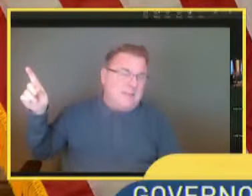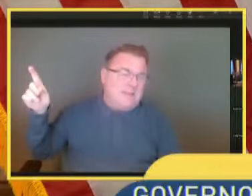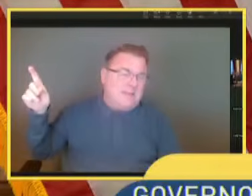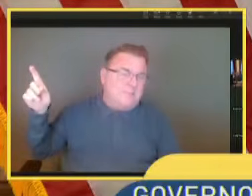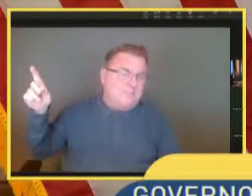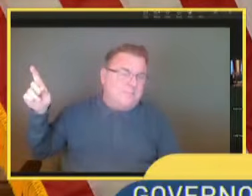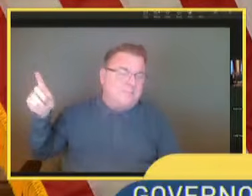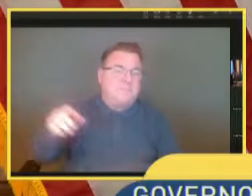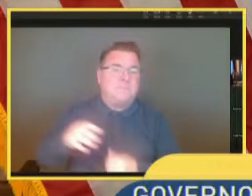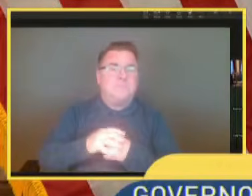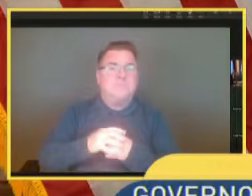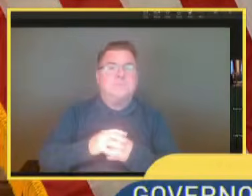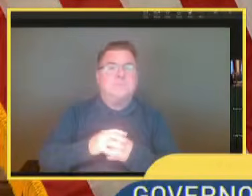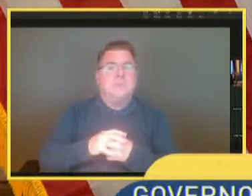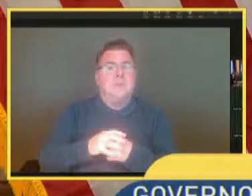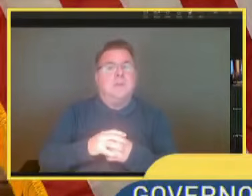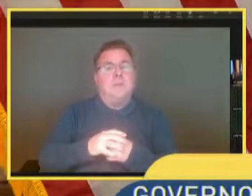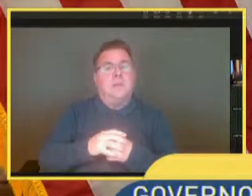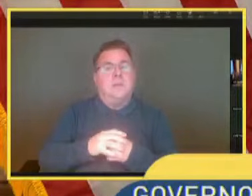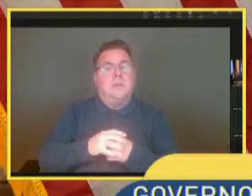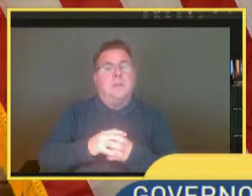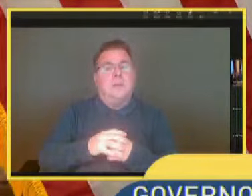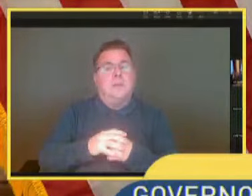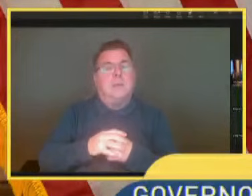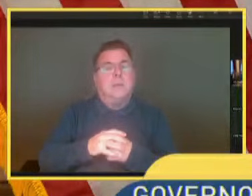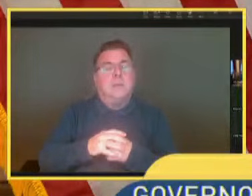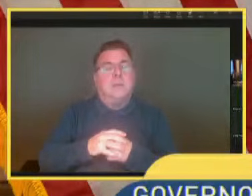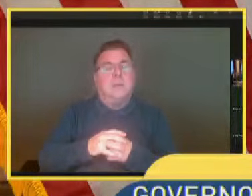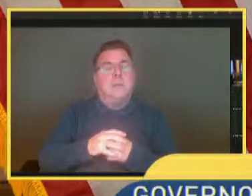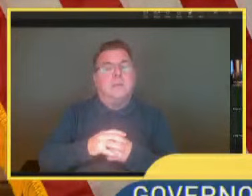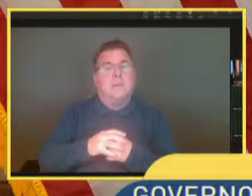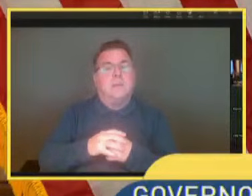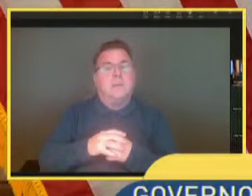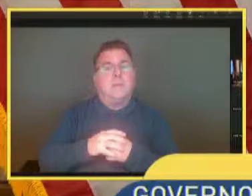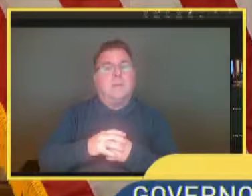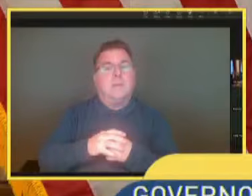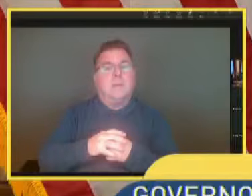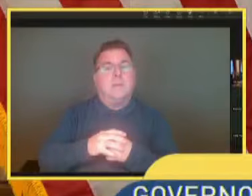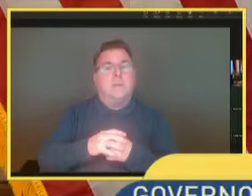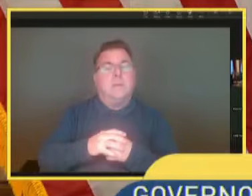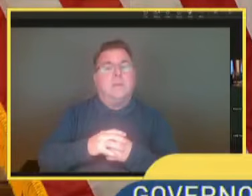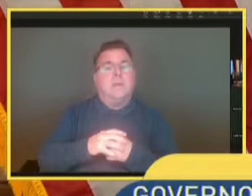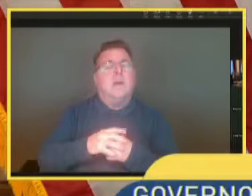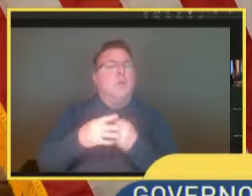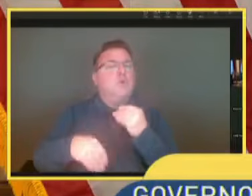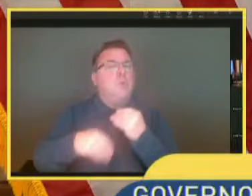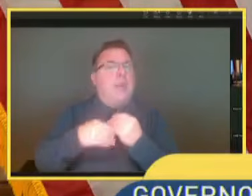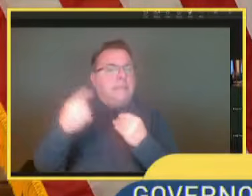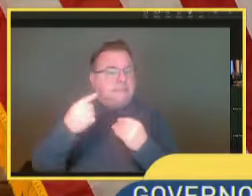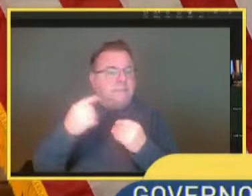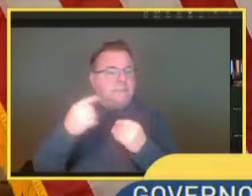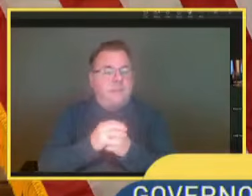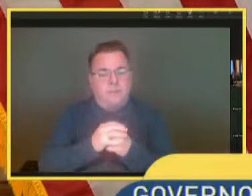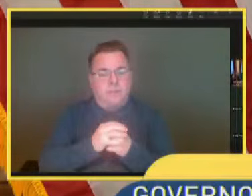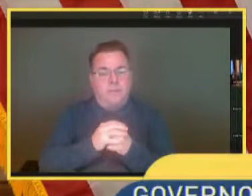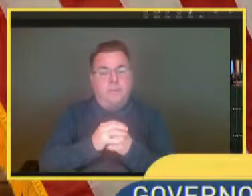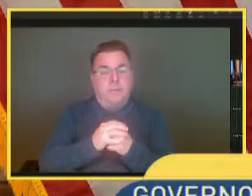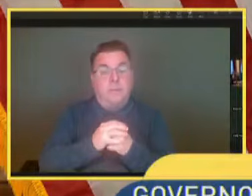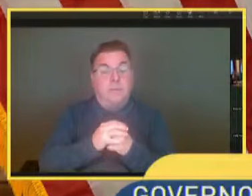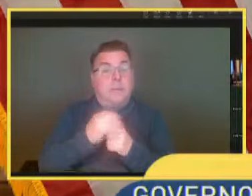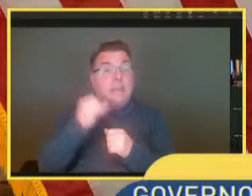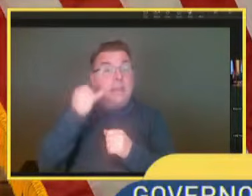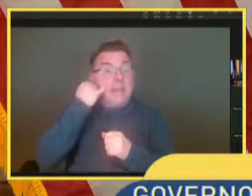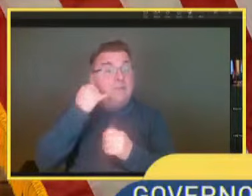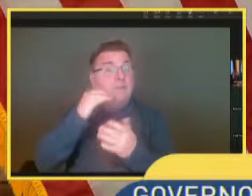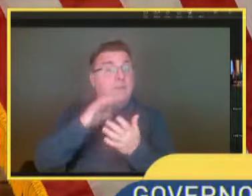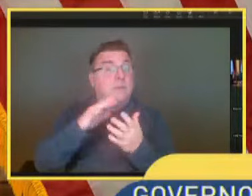So I would say I appreciate what they are doing. And what I would also add is that if things continue to escalate, if that happens